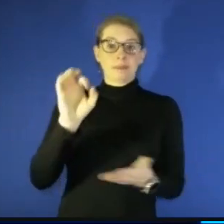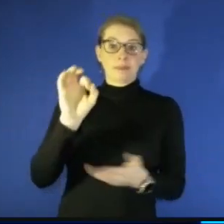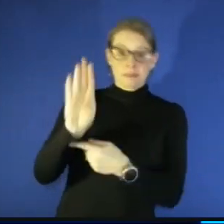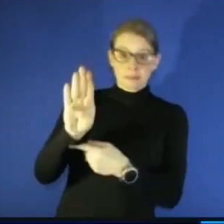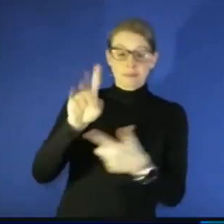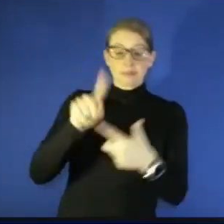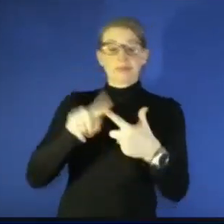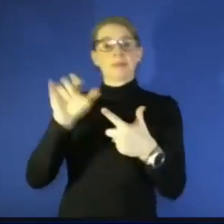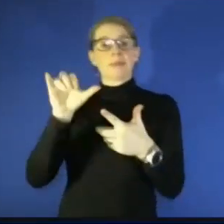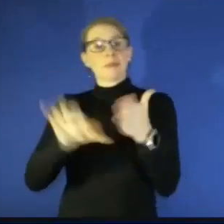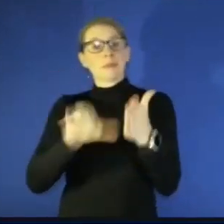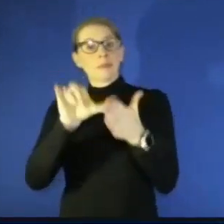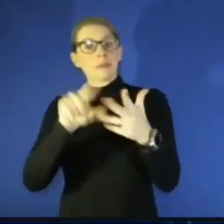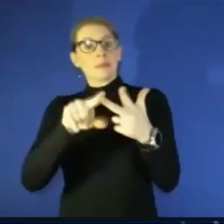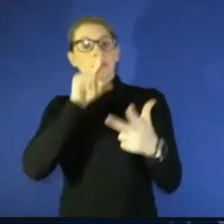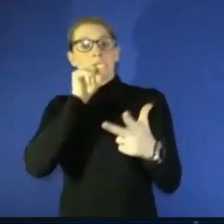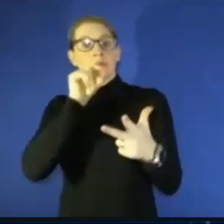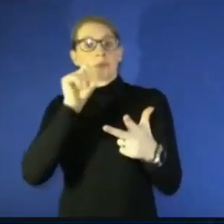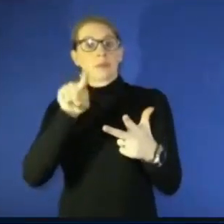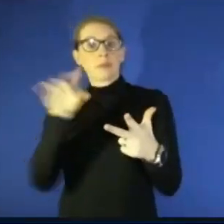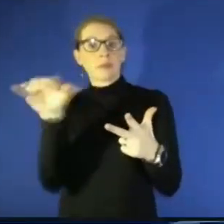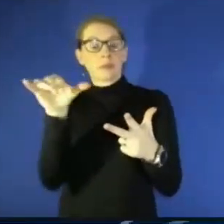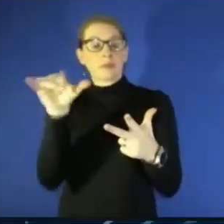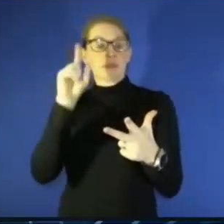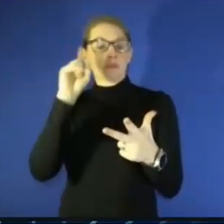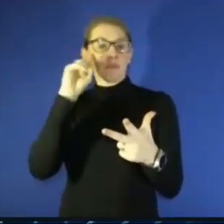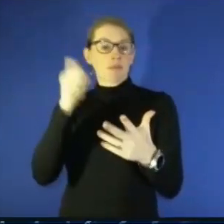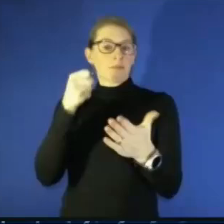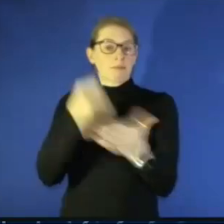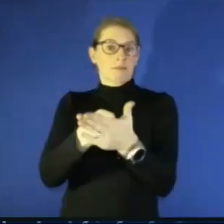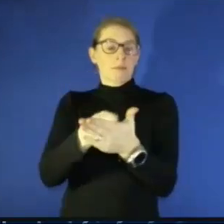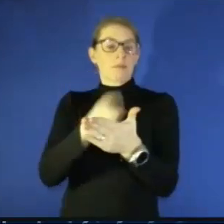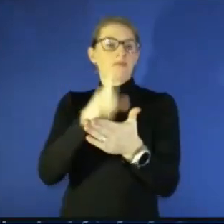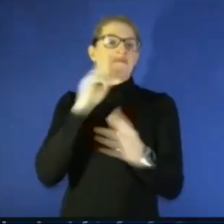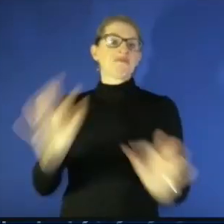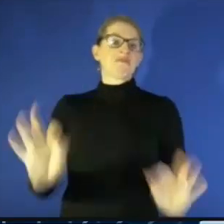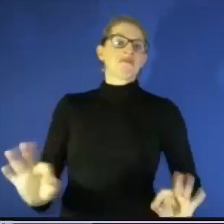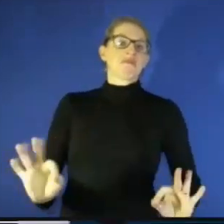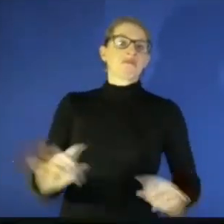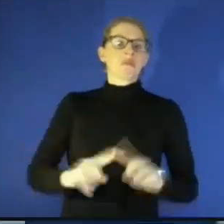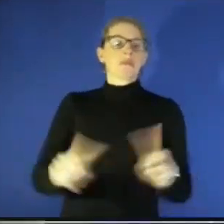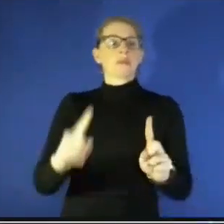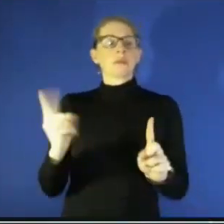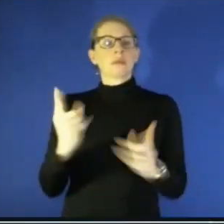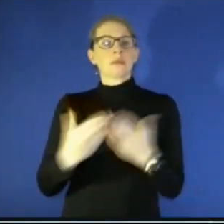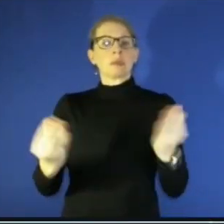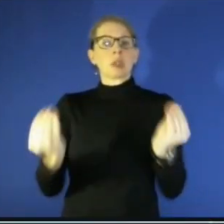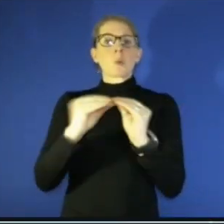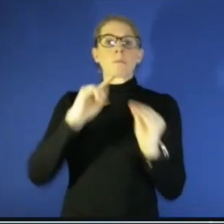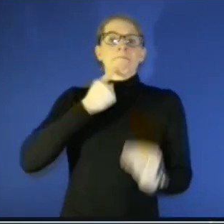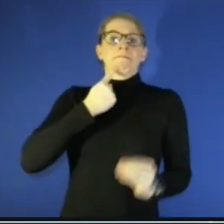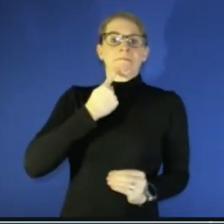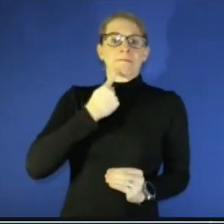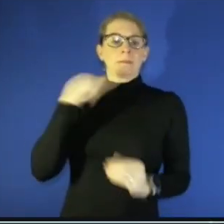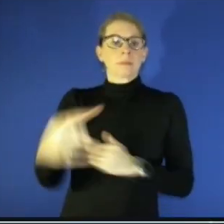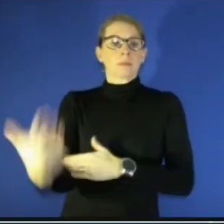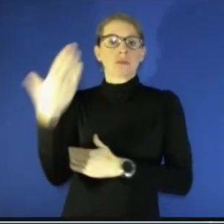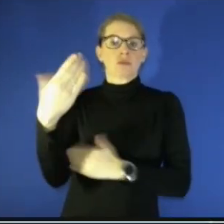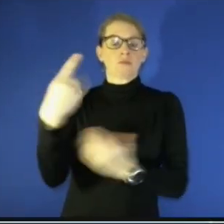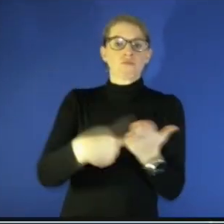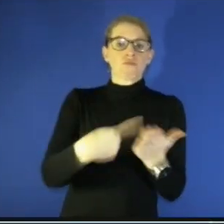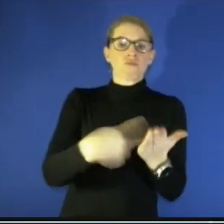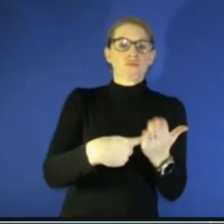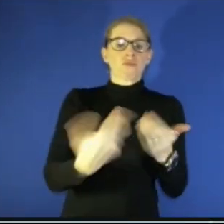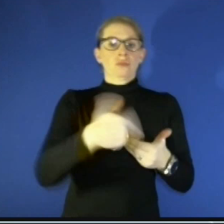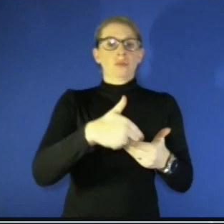Twitter. So you hit your head and you think nothing of it, but it may be something more severe. This morning, we are joined by Dr. Koji